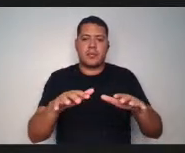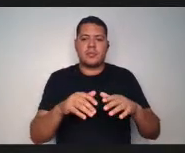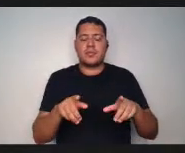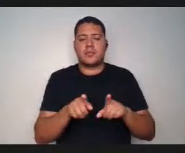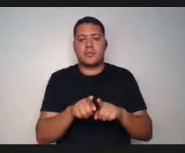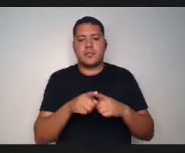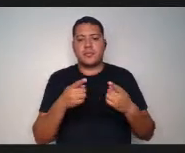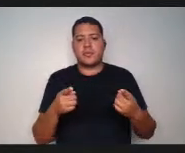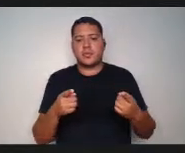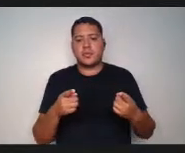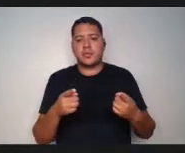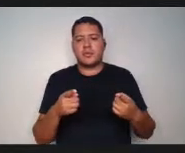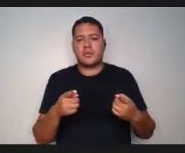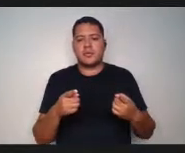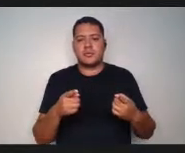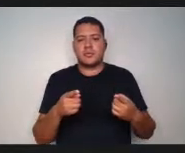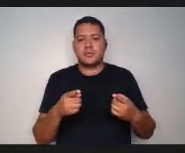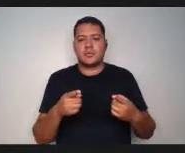workforce.